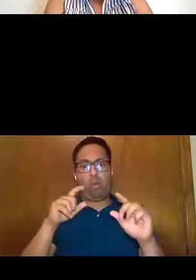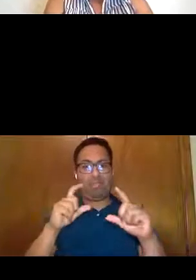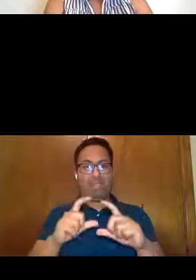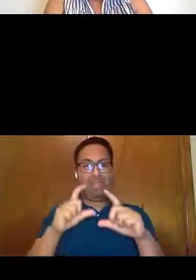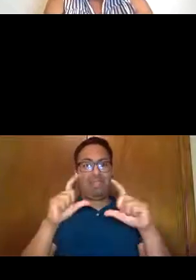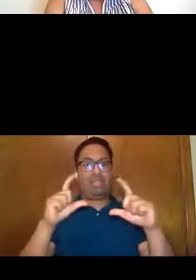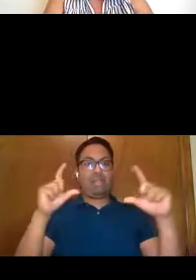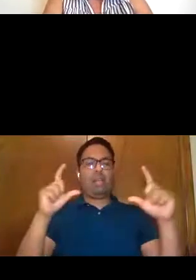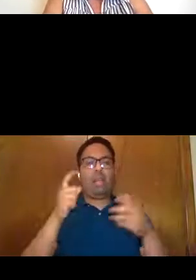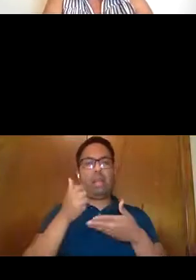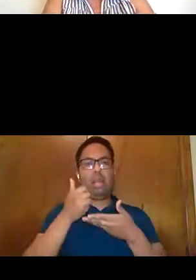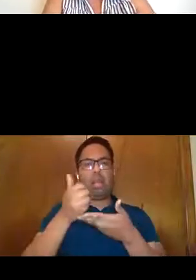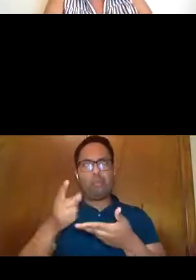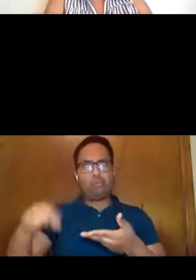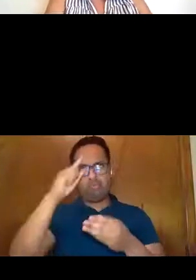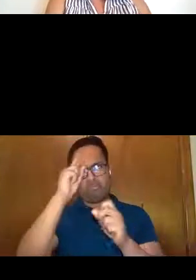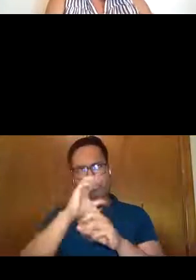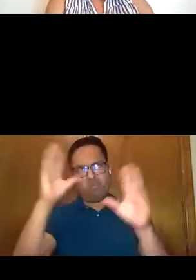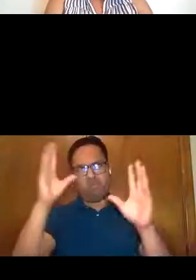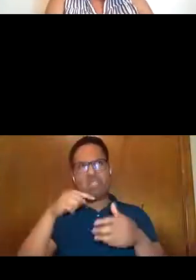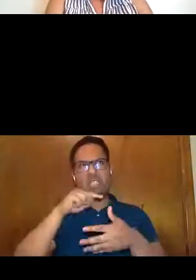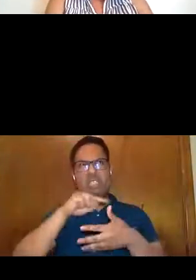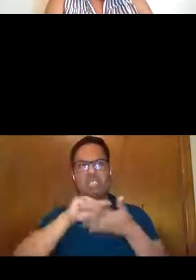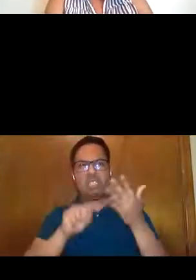these words really mean.